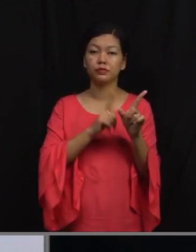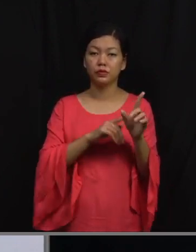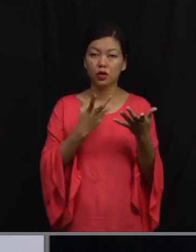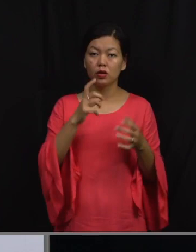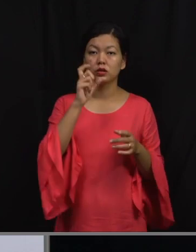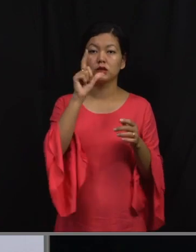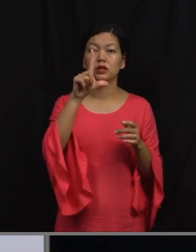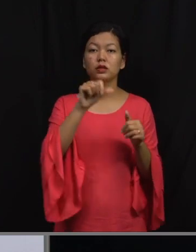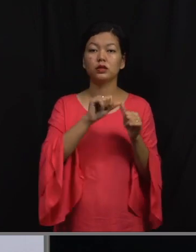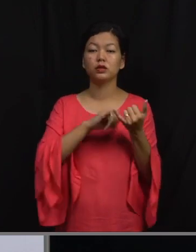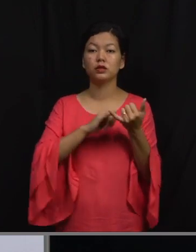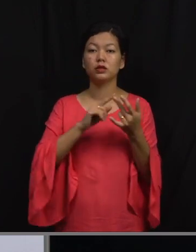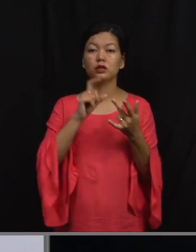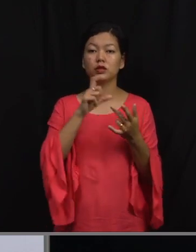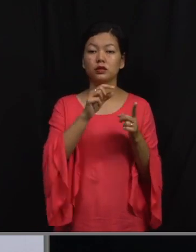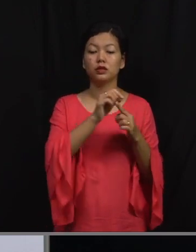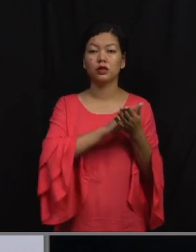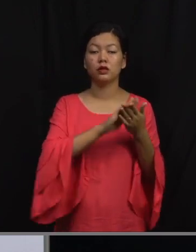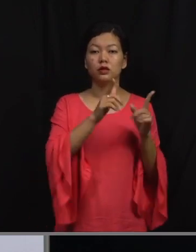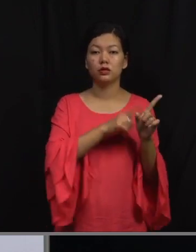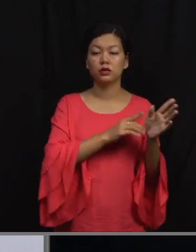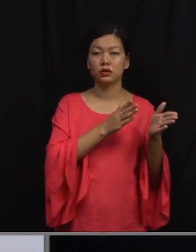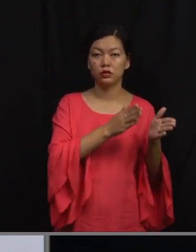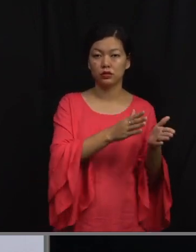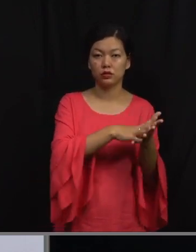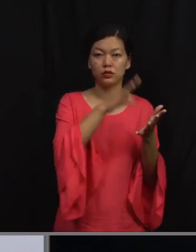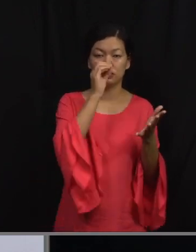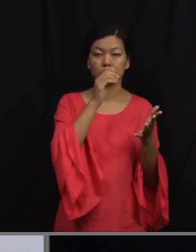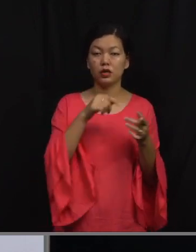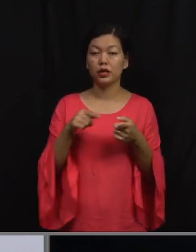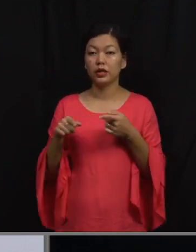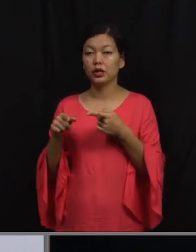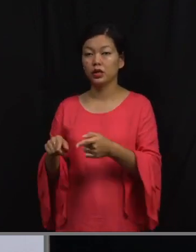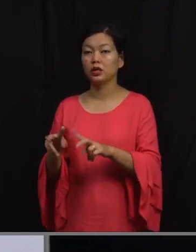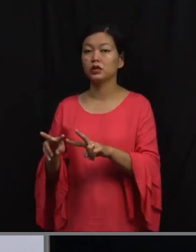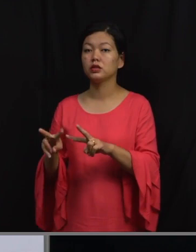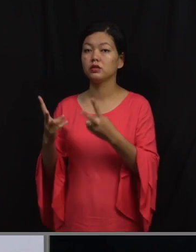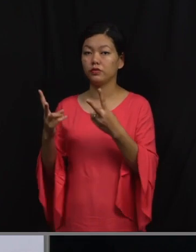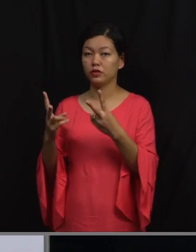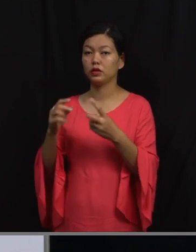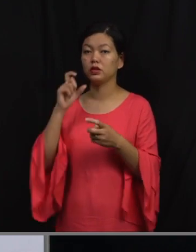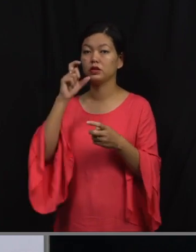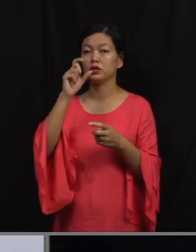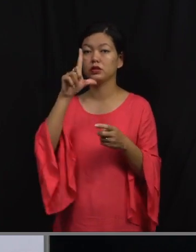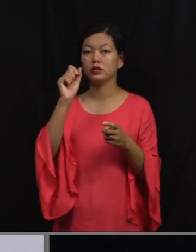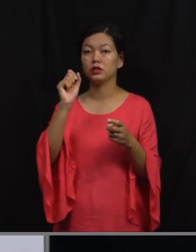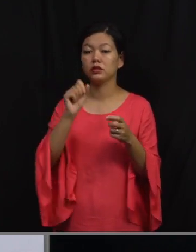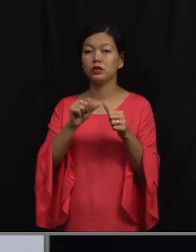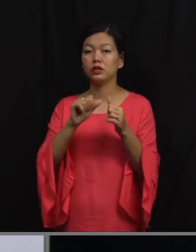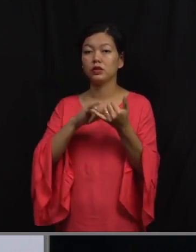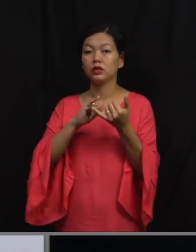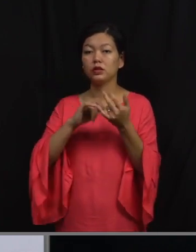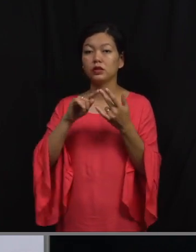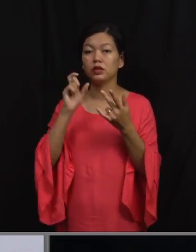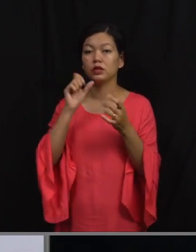classical physics. Okay, but when I say micro, sometimes we feel like classical physics falls short, or there is we